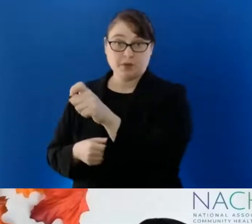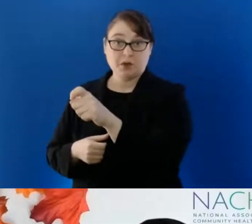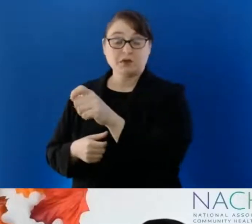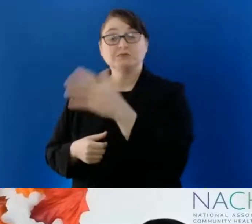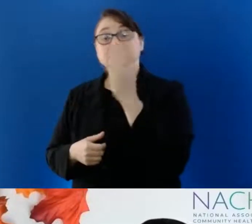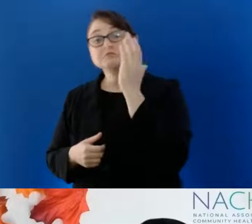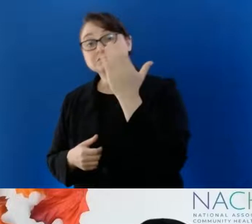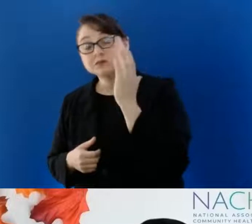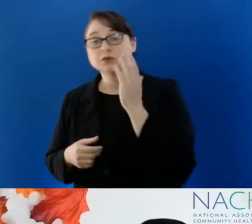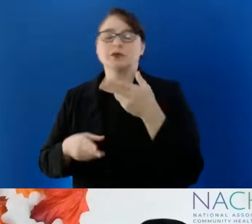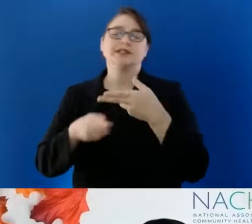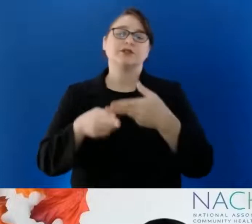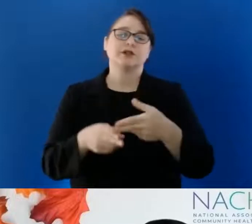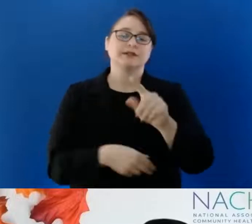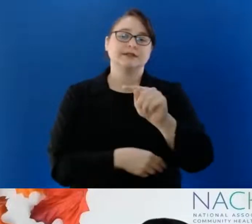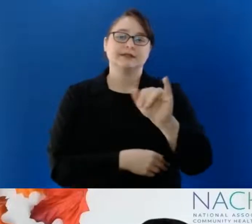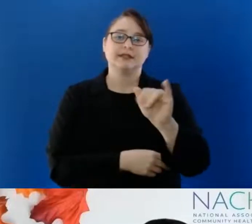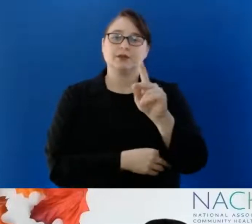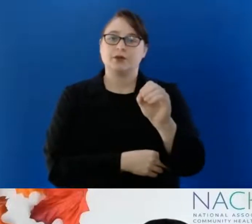called tecovirimat, also